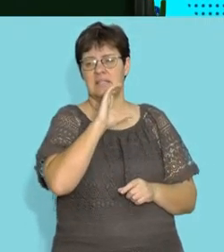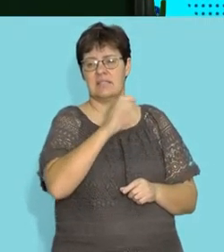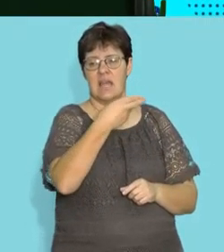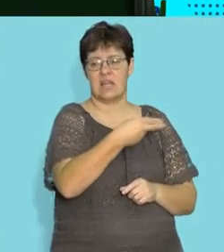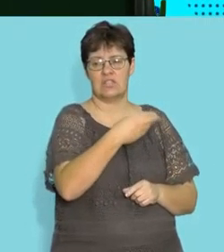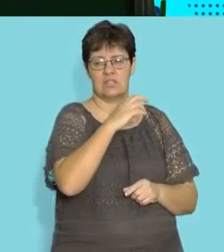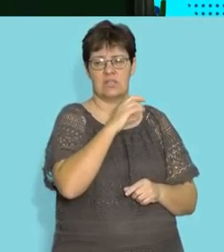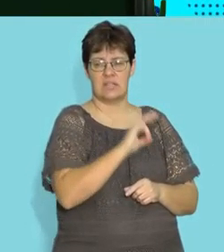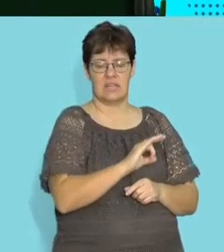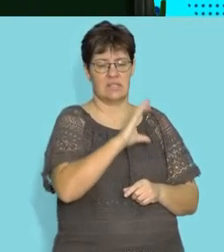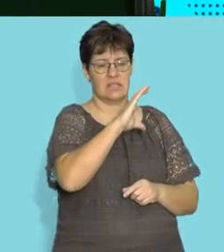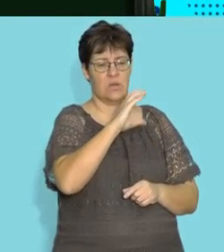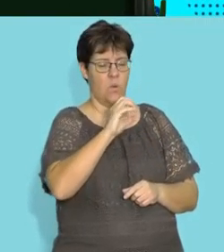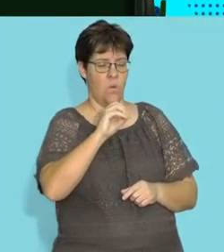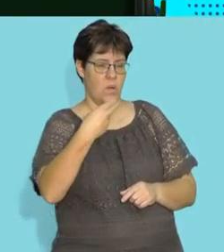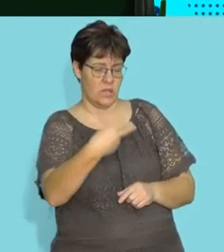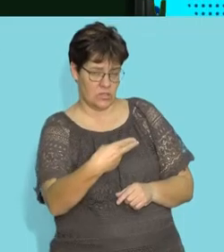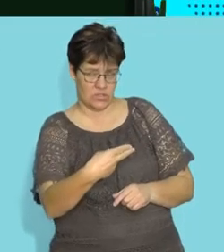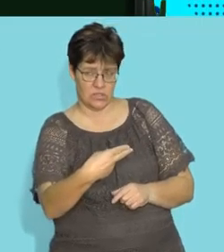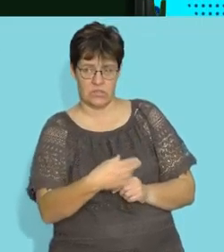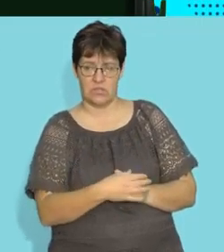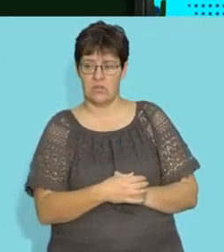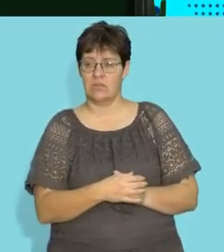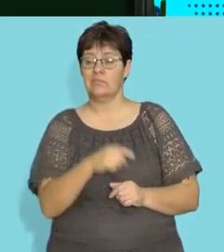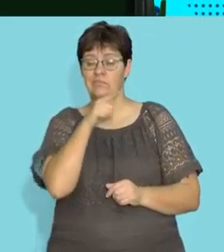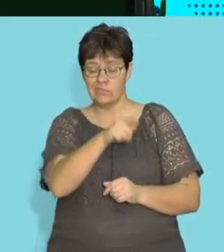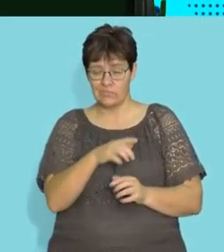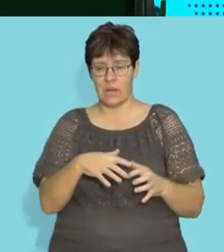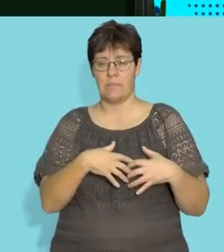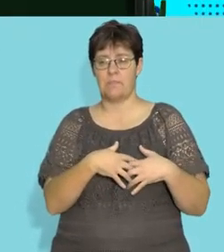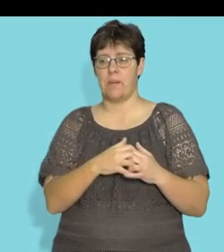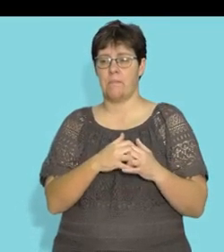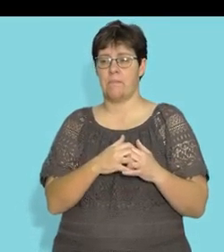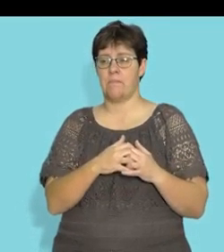always form a weak conjugate base.